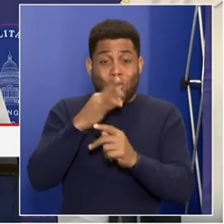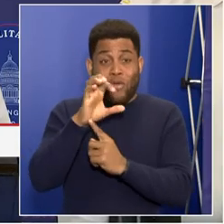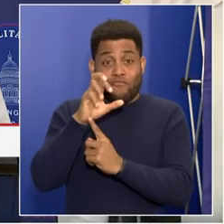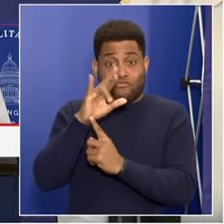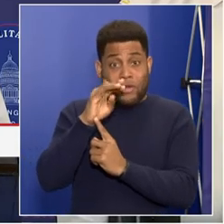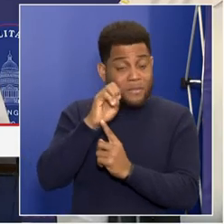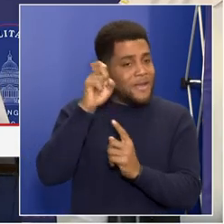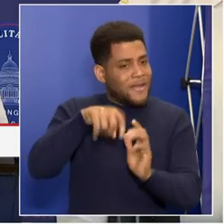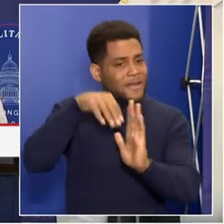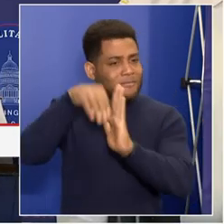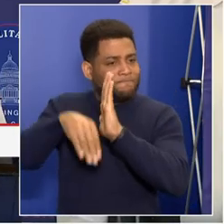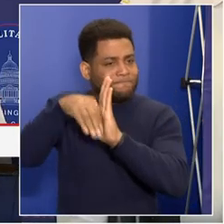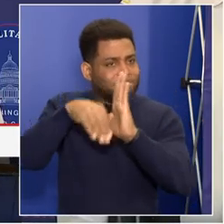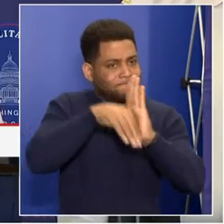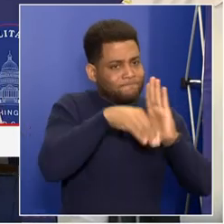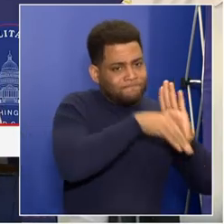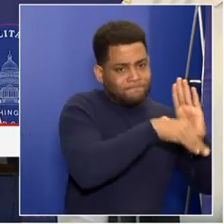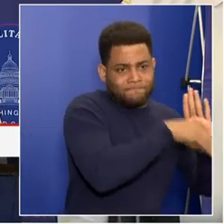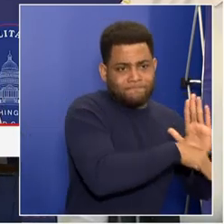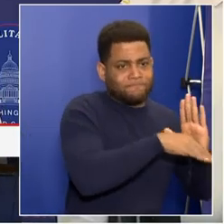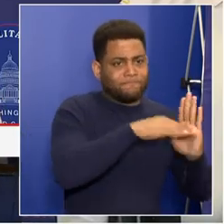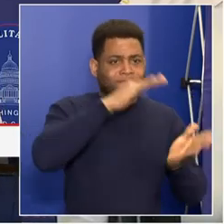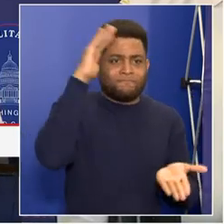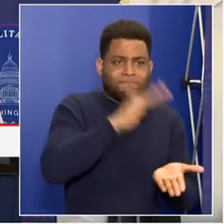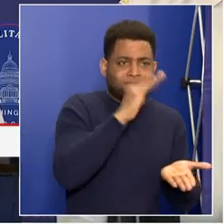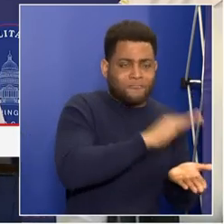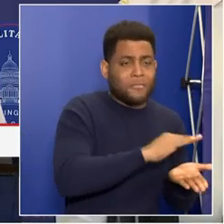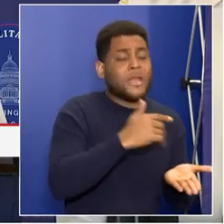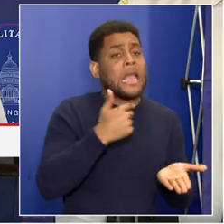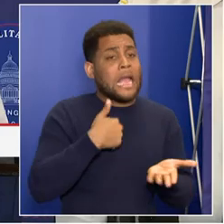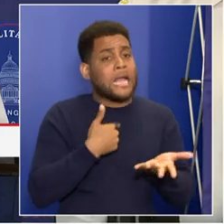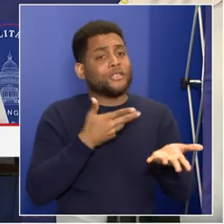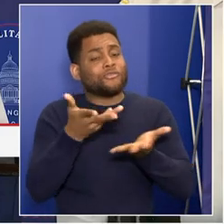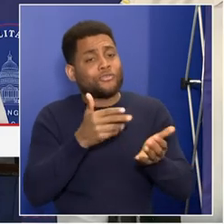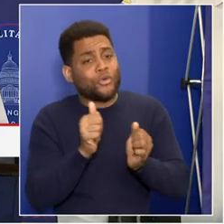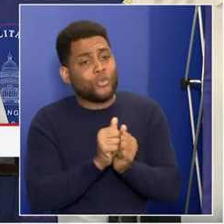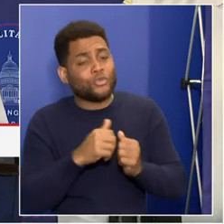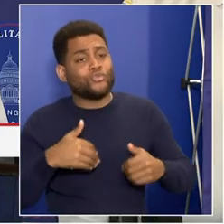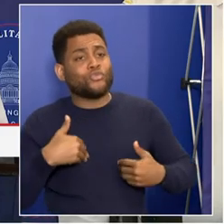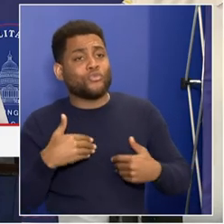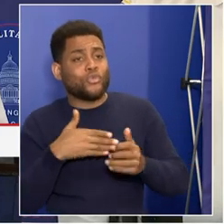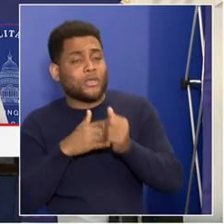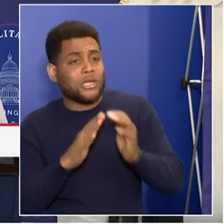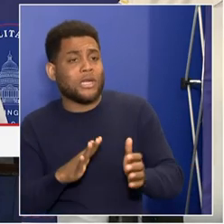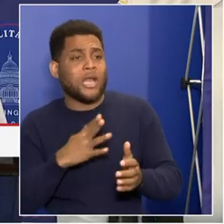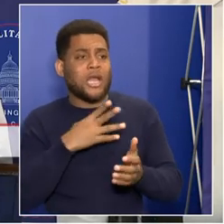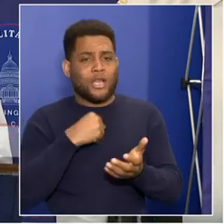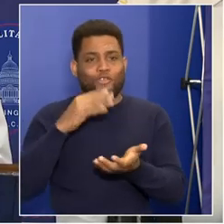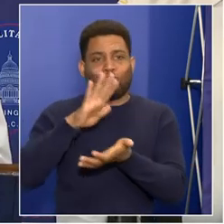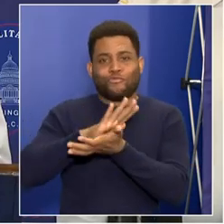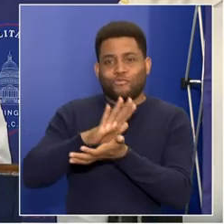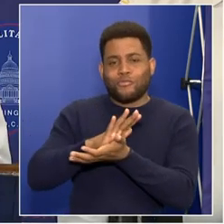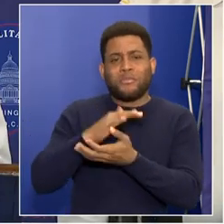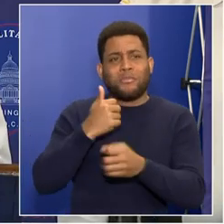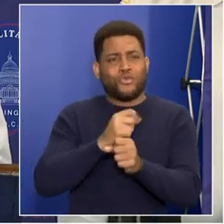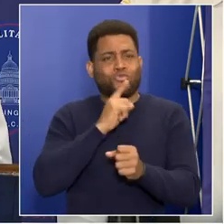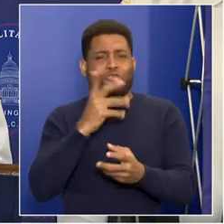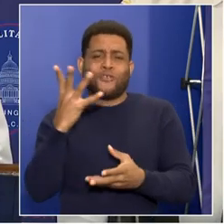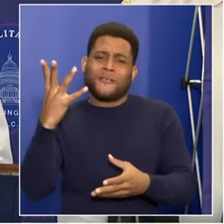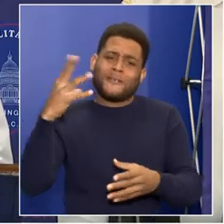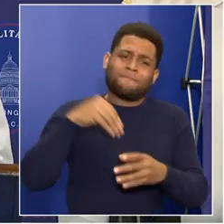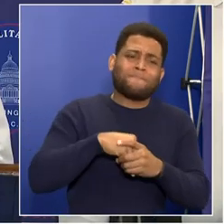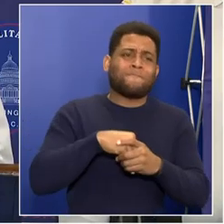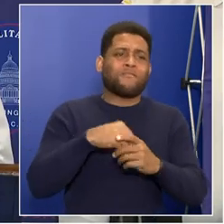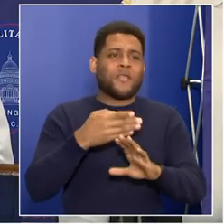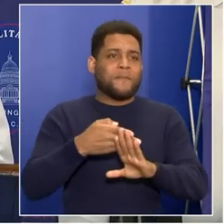youth. And I'm in regular contact with our schools and our youth leaders to make sure that we are intervening before another child gets to this